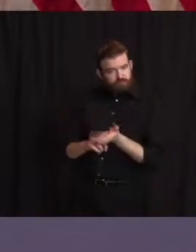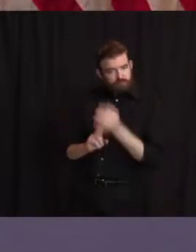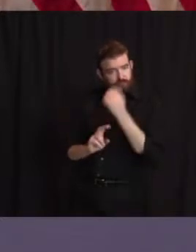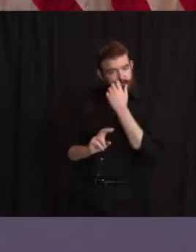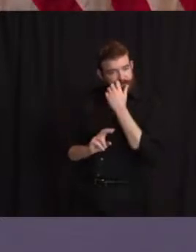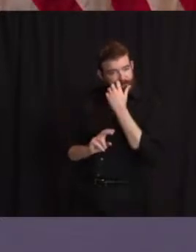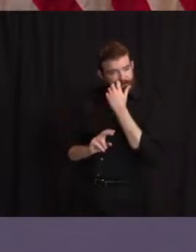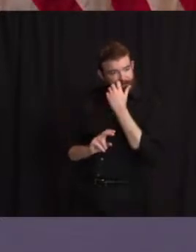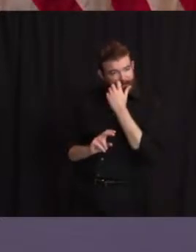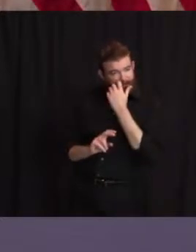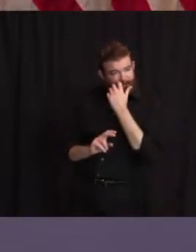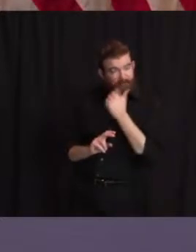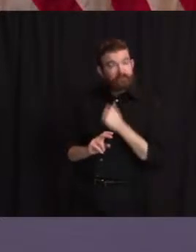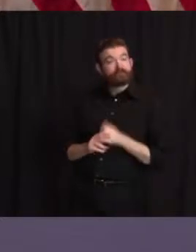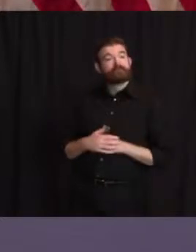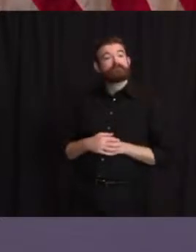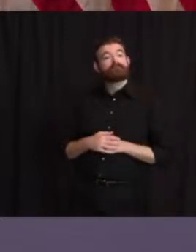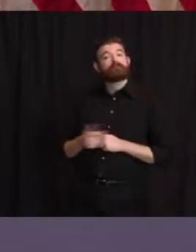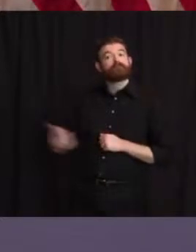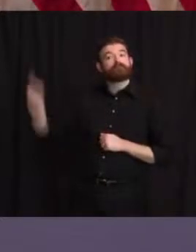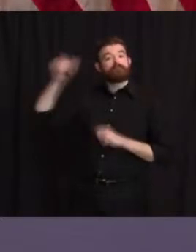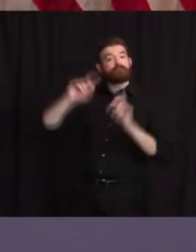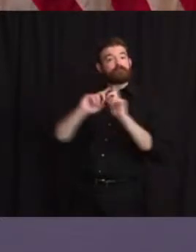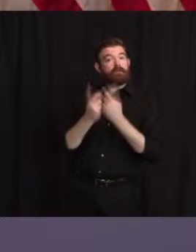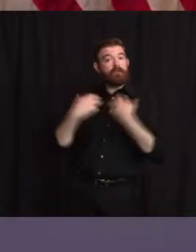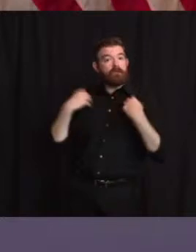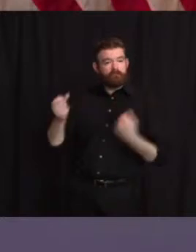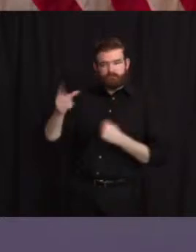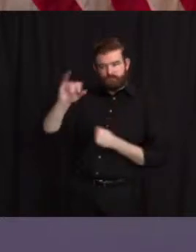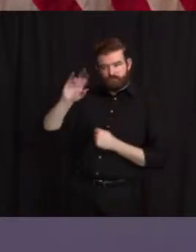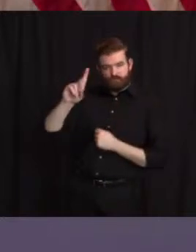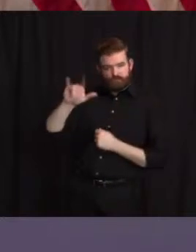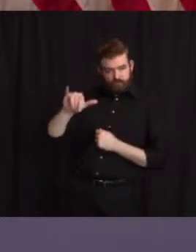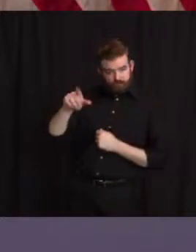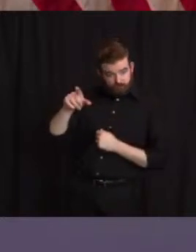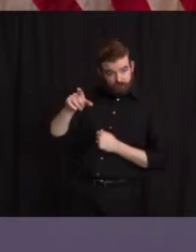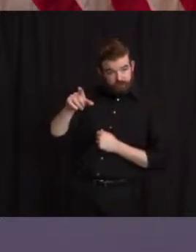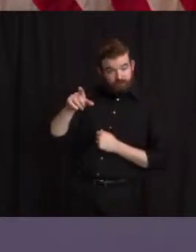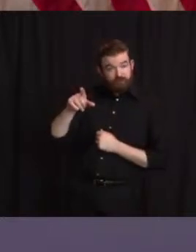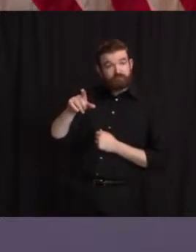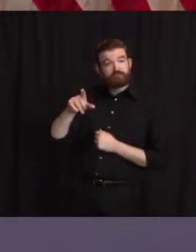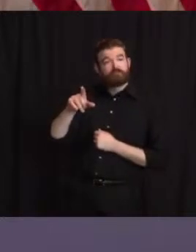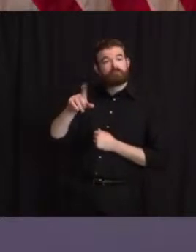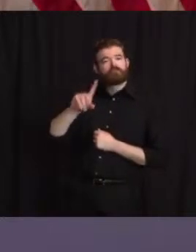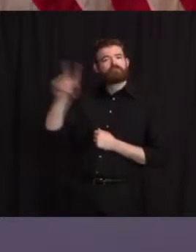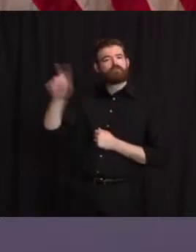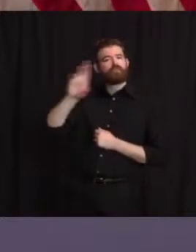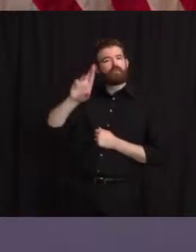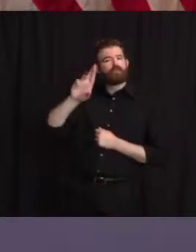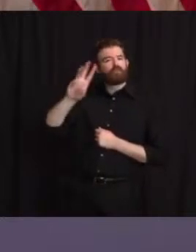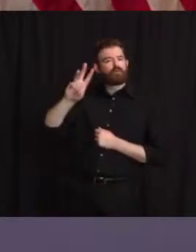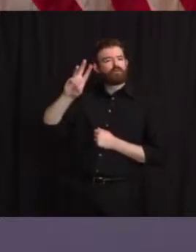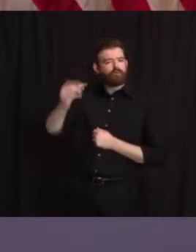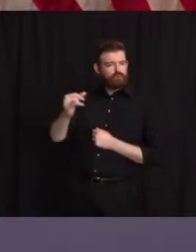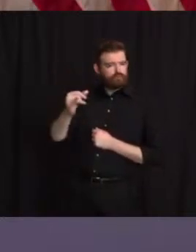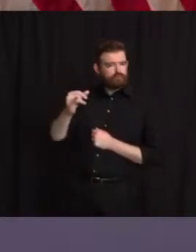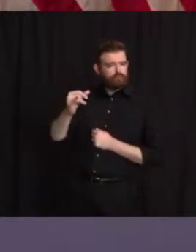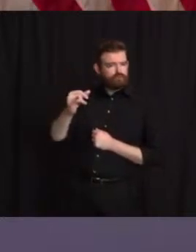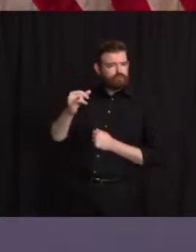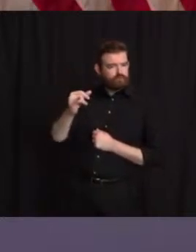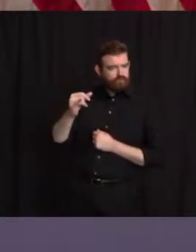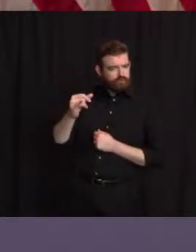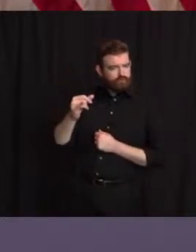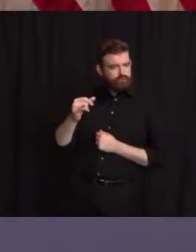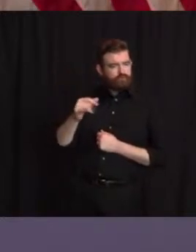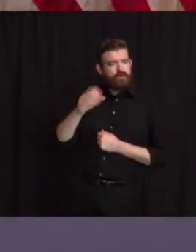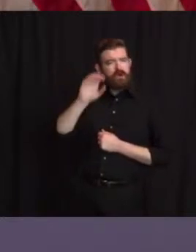their EO 111 data. And respectfully, why are you allowing these healthcare facilities to